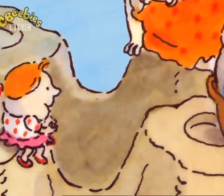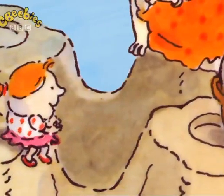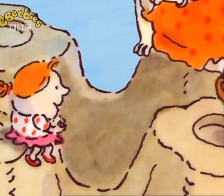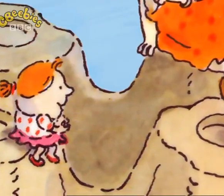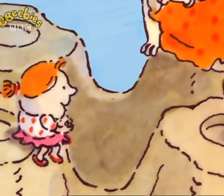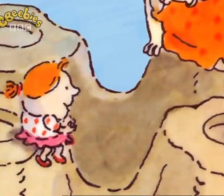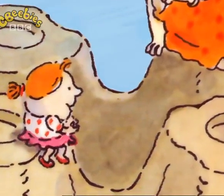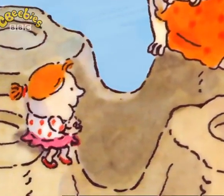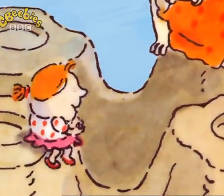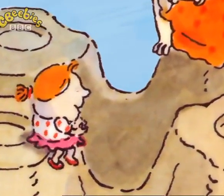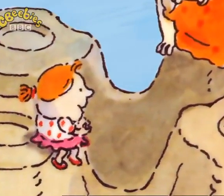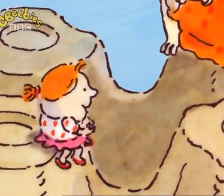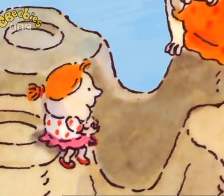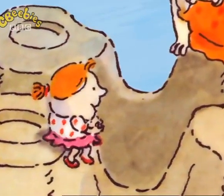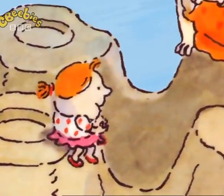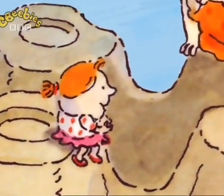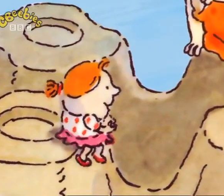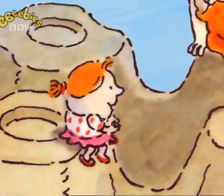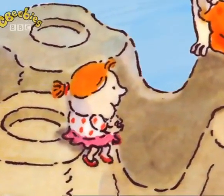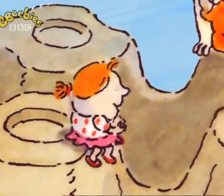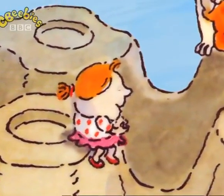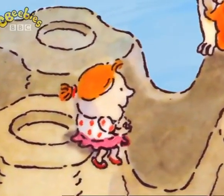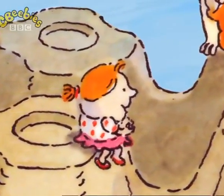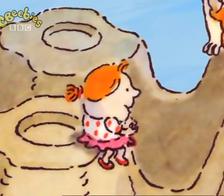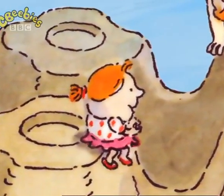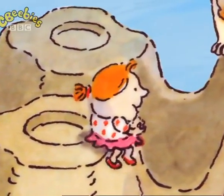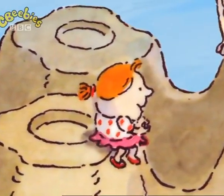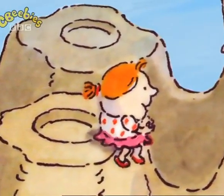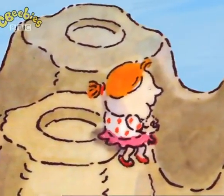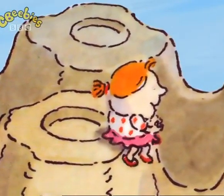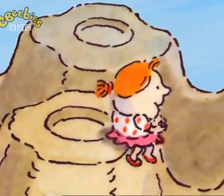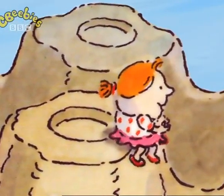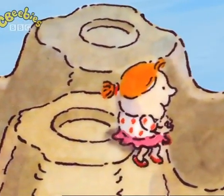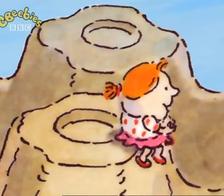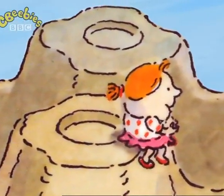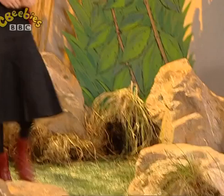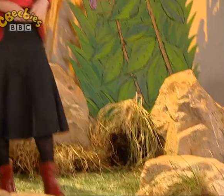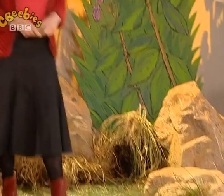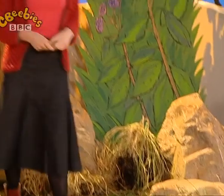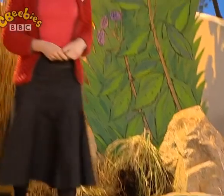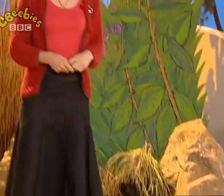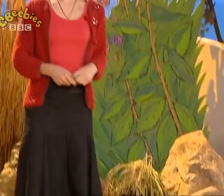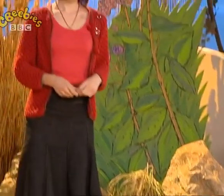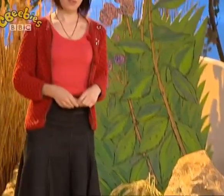Dimity grew too. Unlike her brother, she was shy and timid as a field mouse.